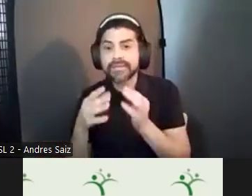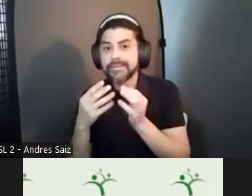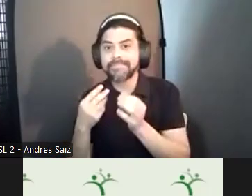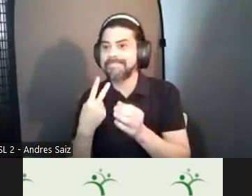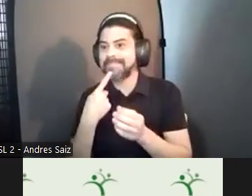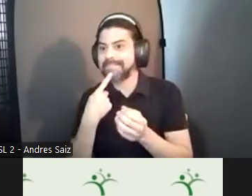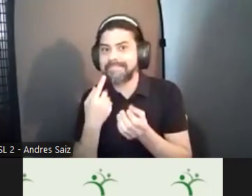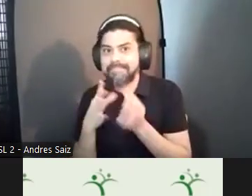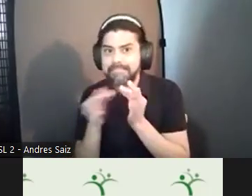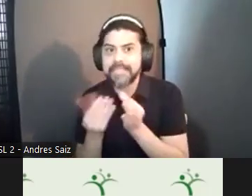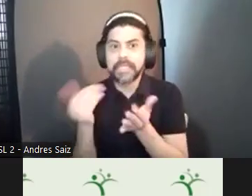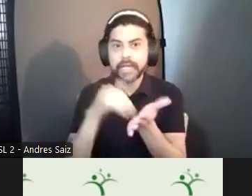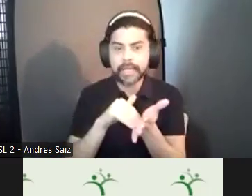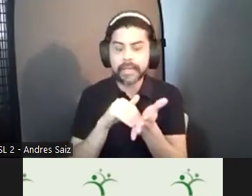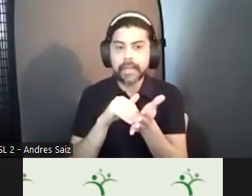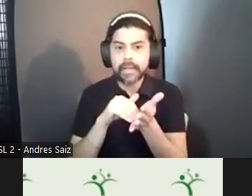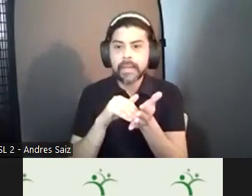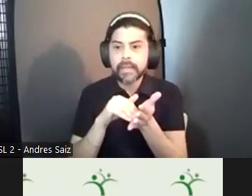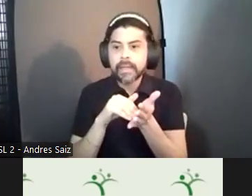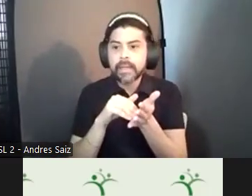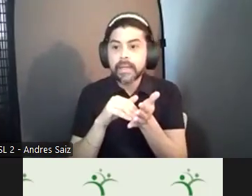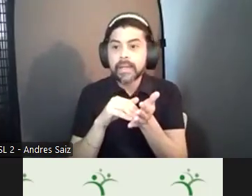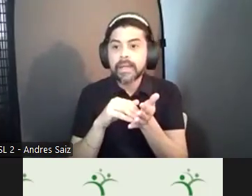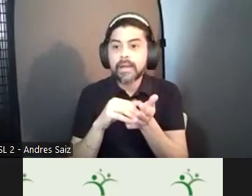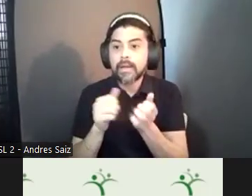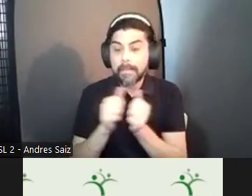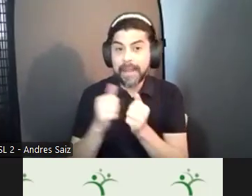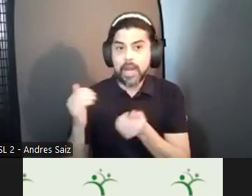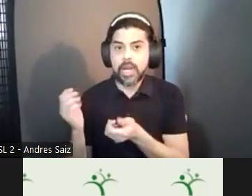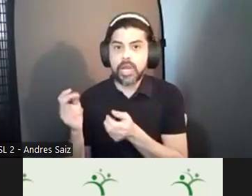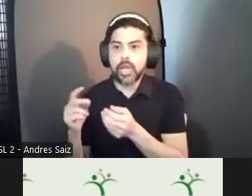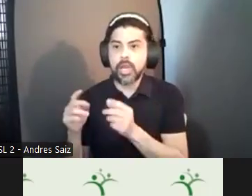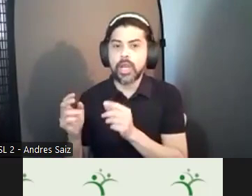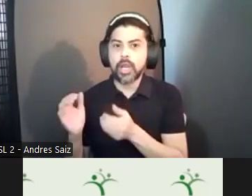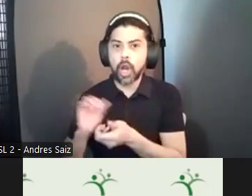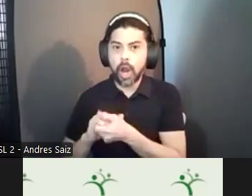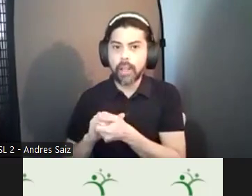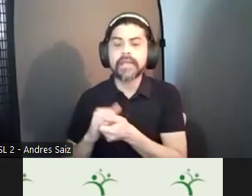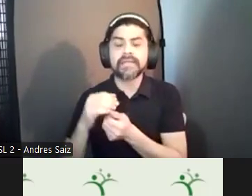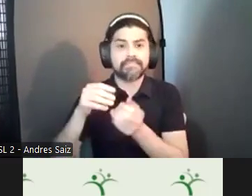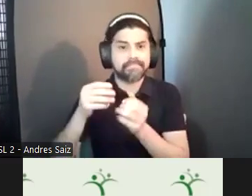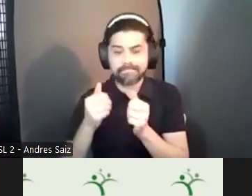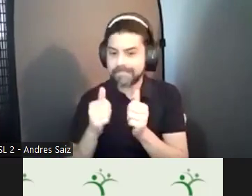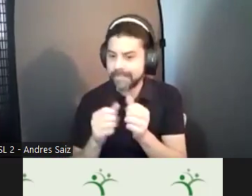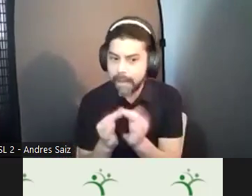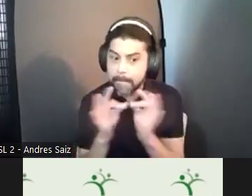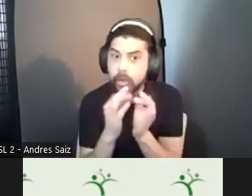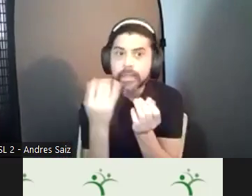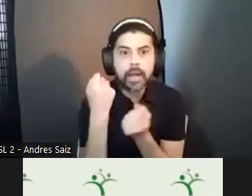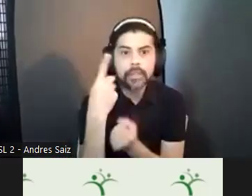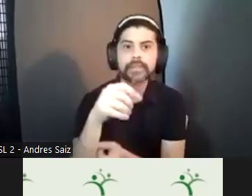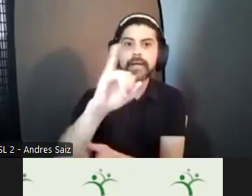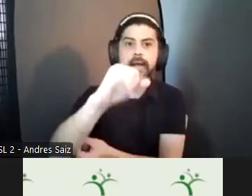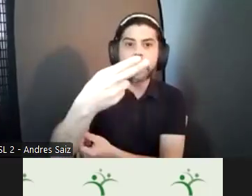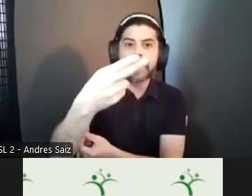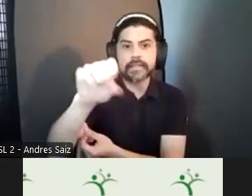colleague Yasmin over at Justice and Aging. Just wanted to underscore for the IHSS program, and of course, appreciate the pushback and